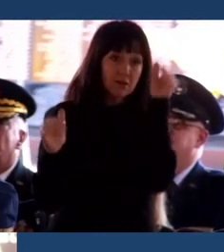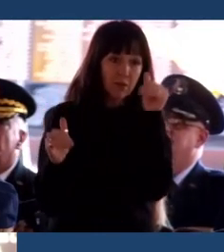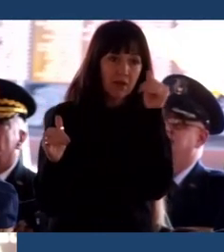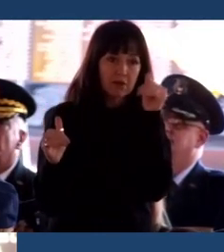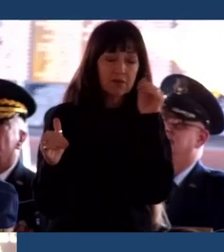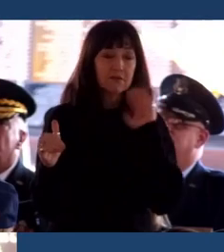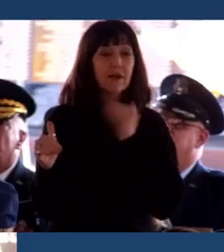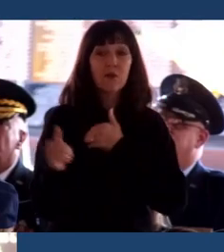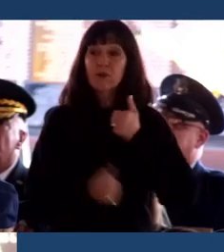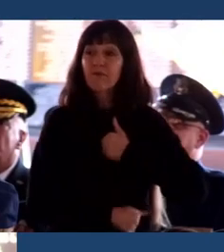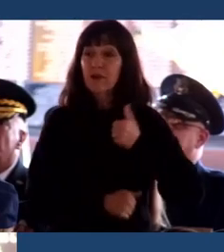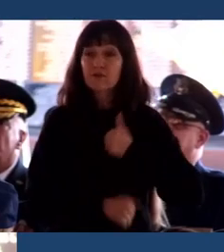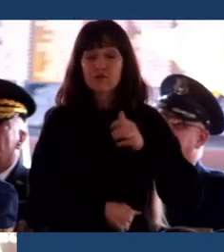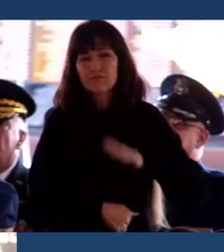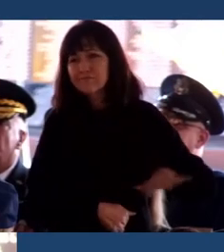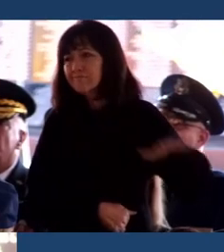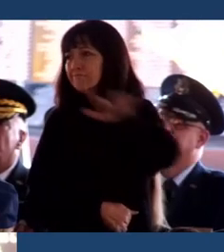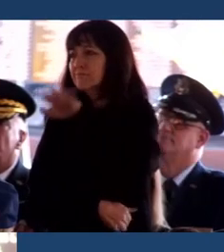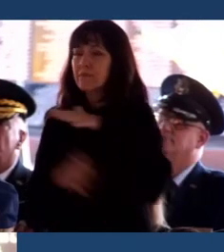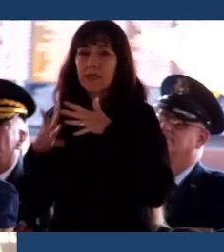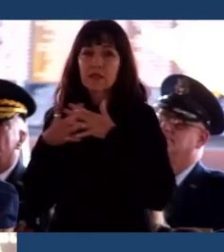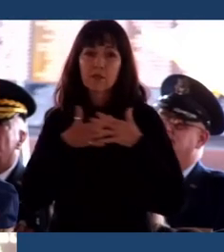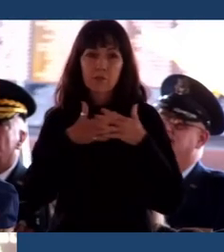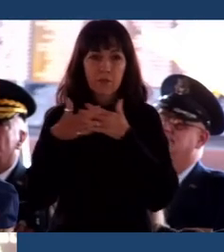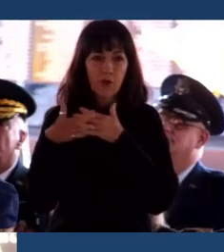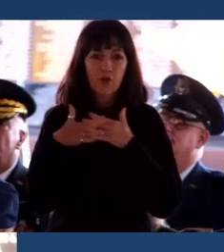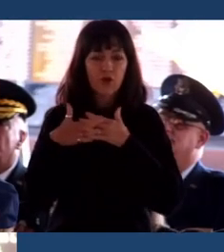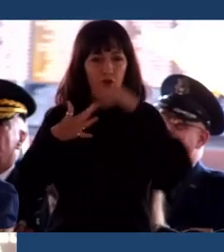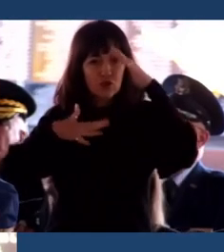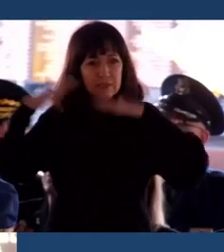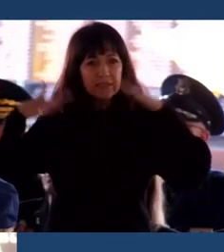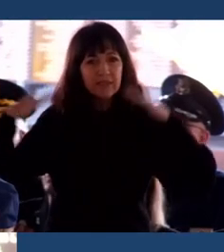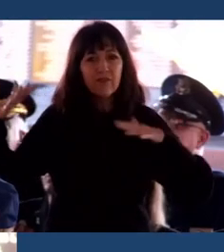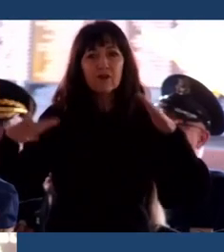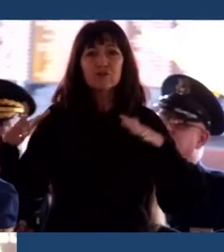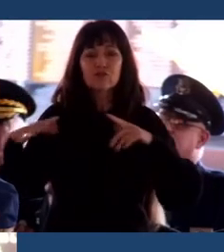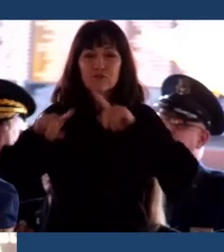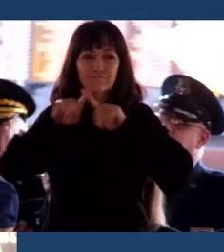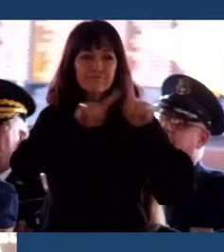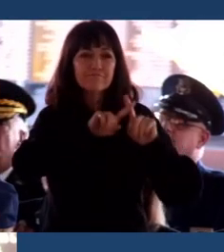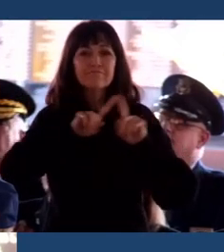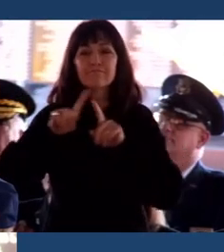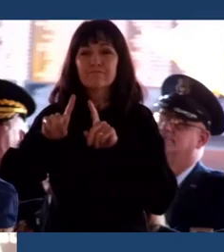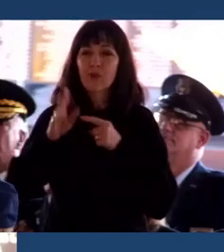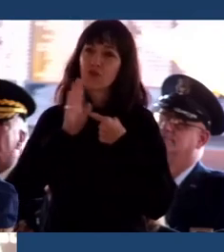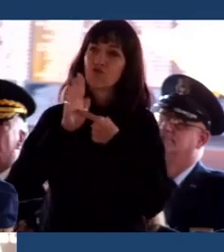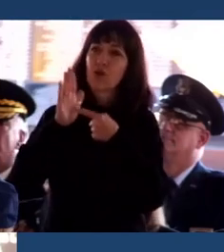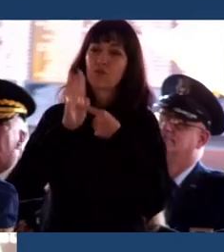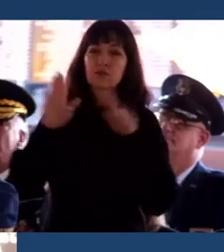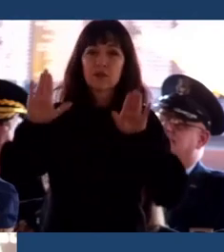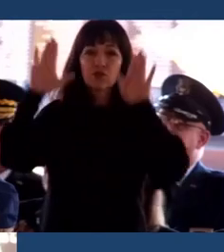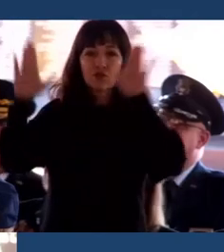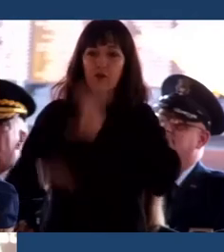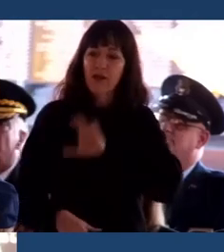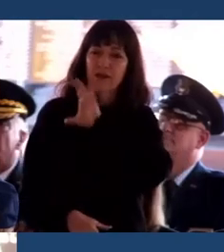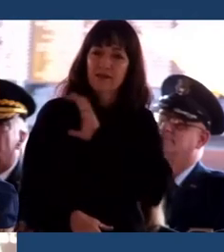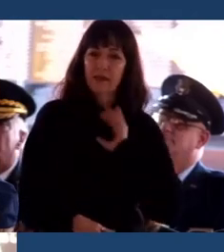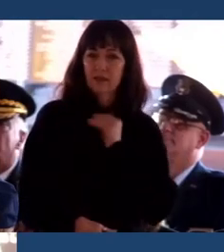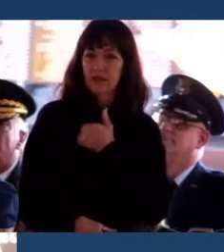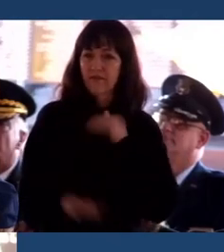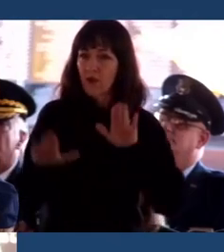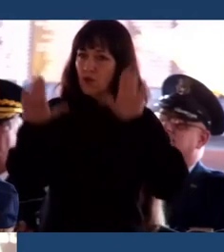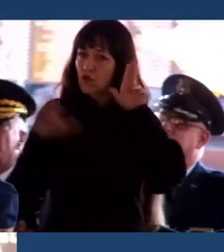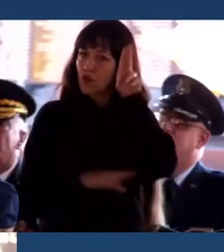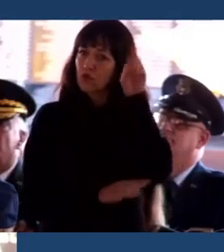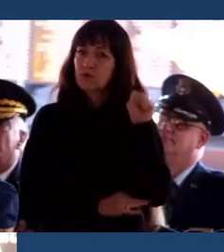across America, representing the diversity and character of our great nation, and our military is stronger because of